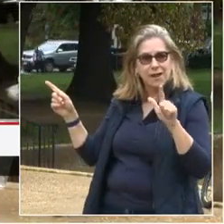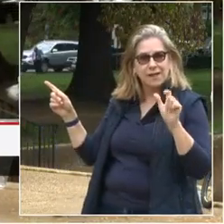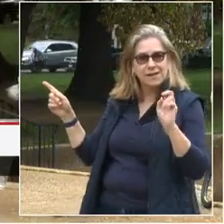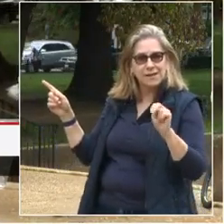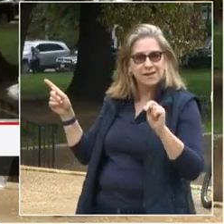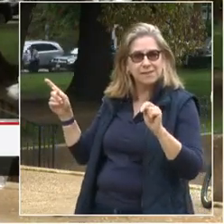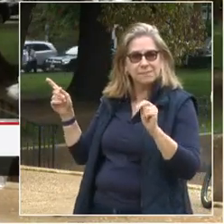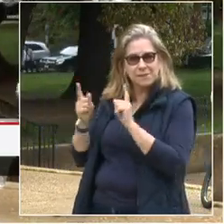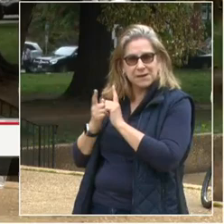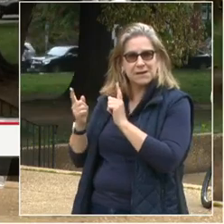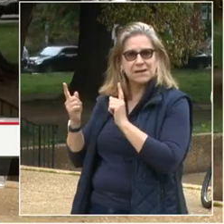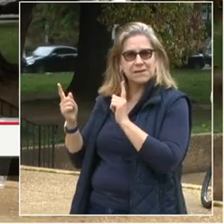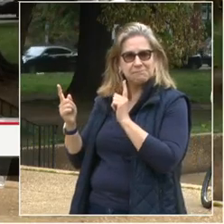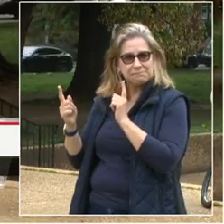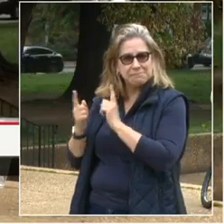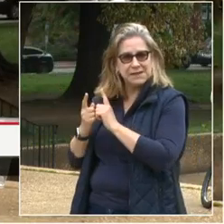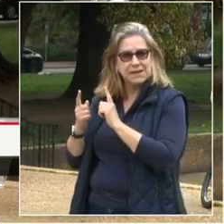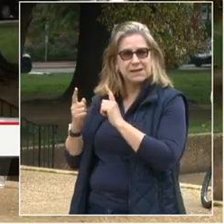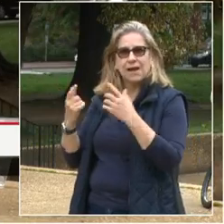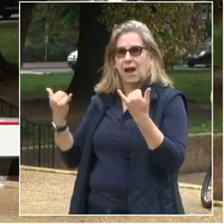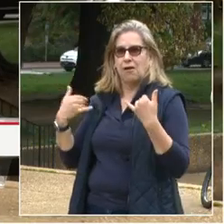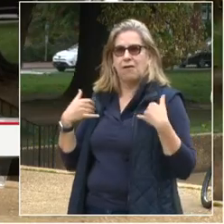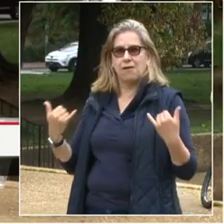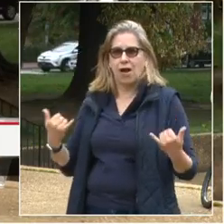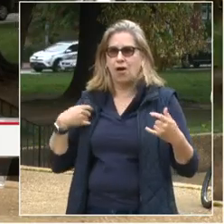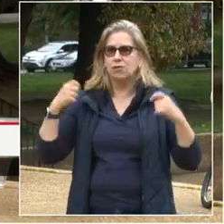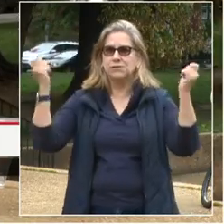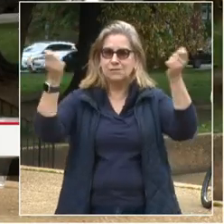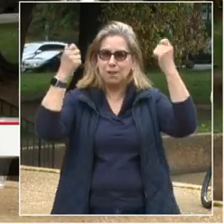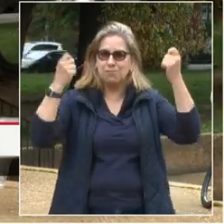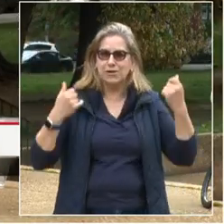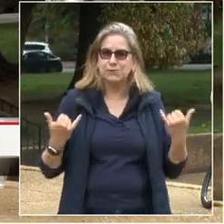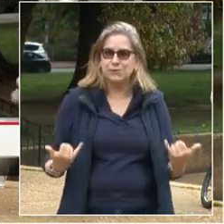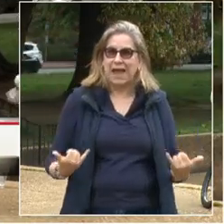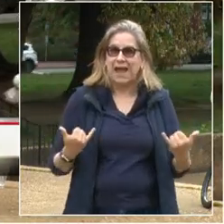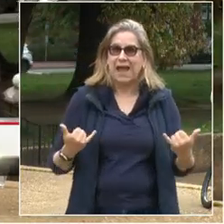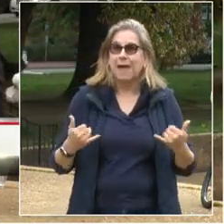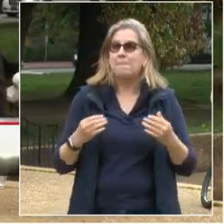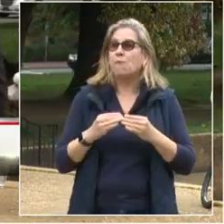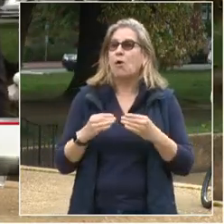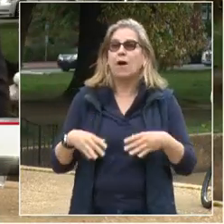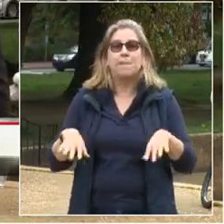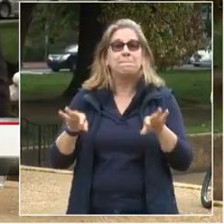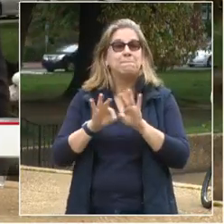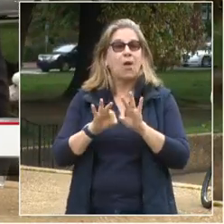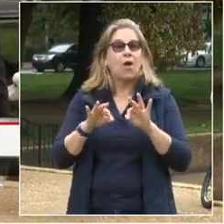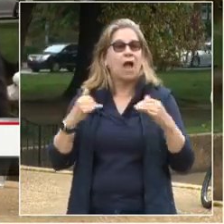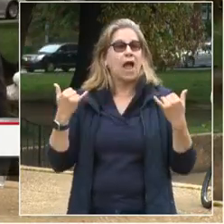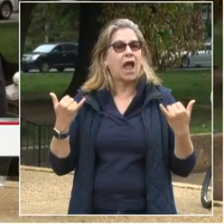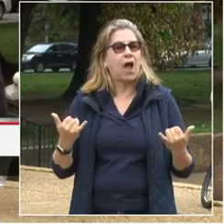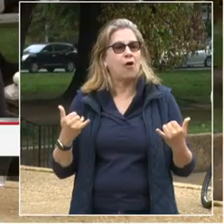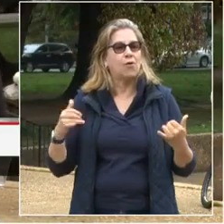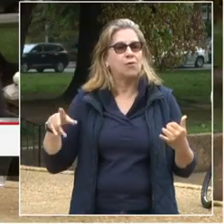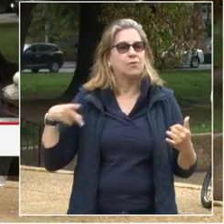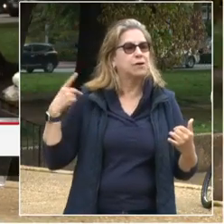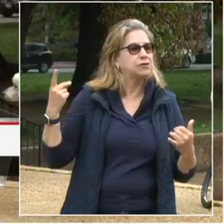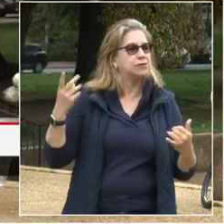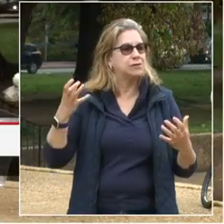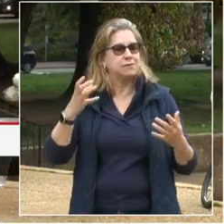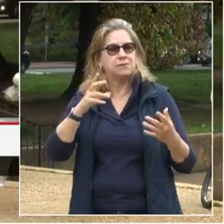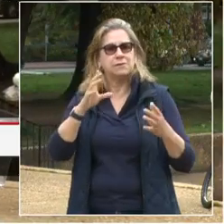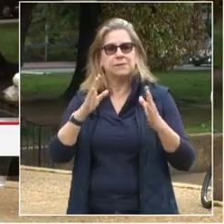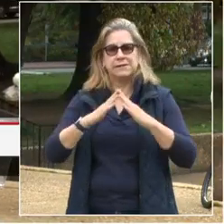celebrate biking and walking to school. But more importantly, our city's investments in making sure biking